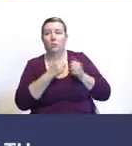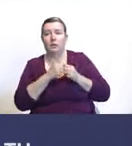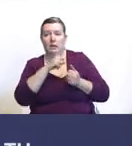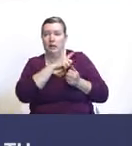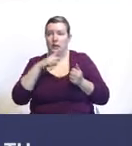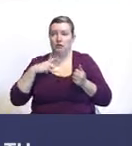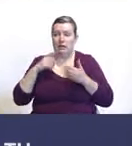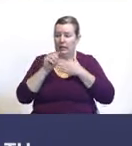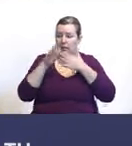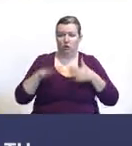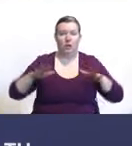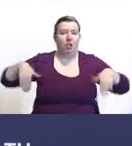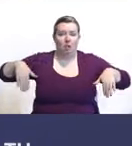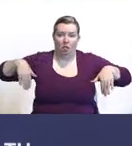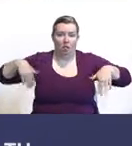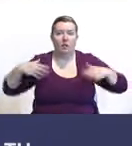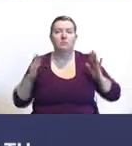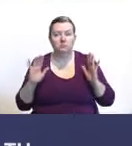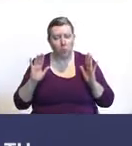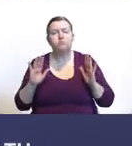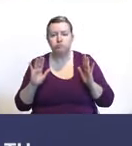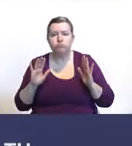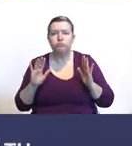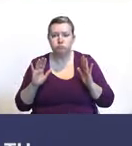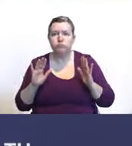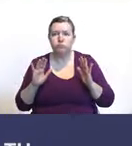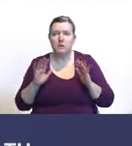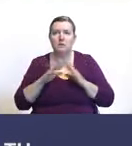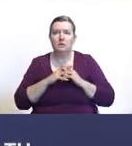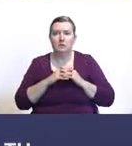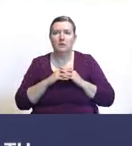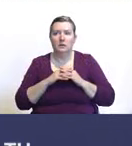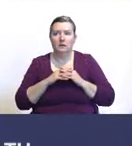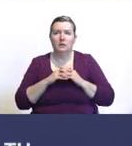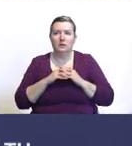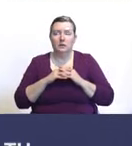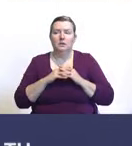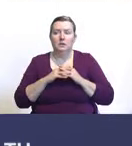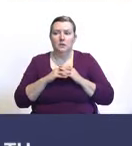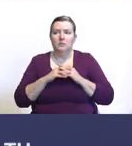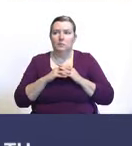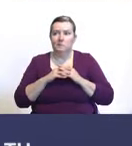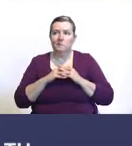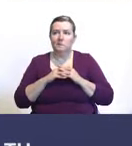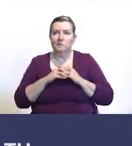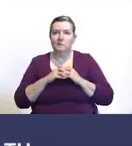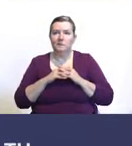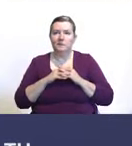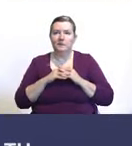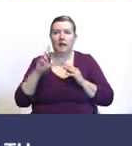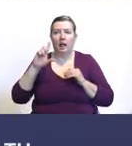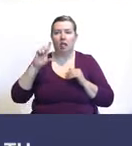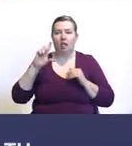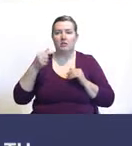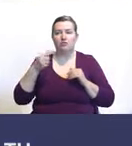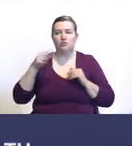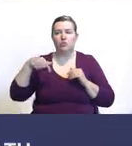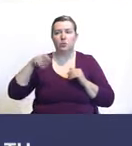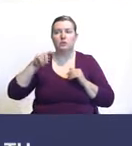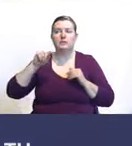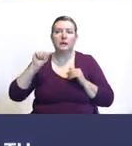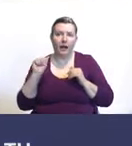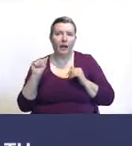I think, I'd take my first comment in answer to the question about the LGBTQIA plus